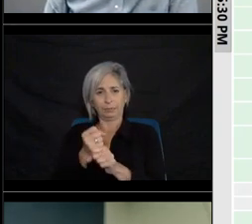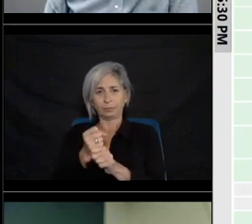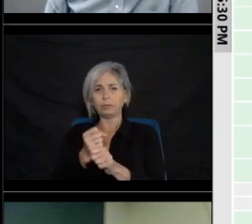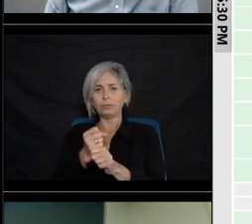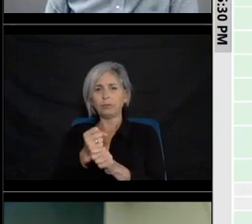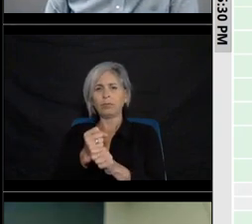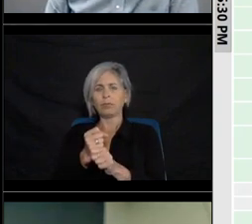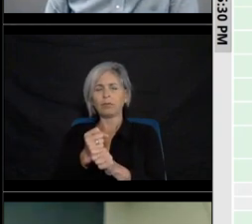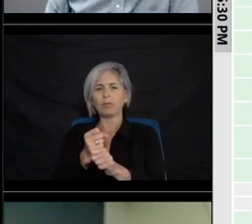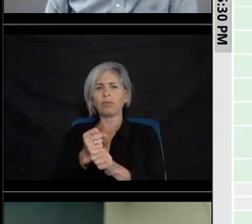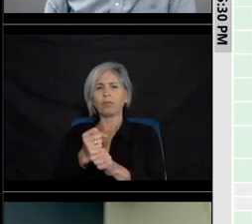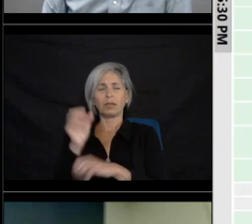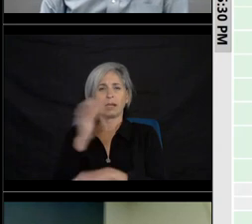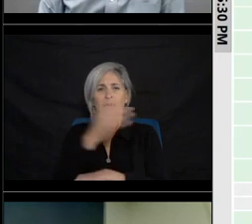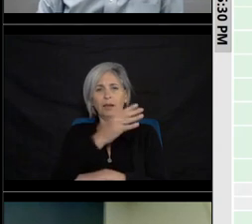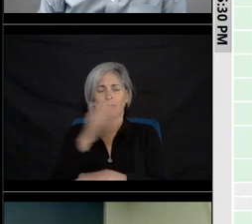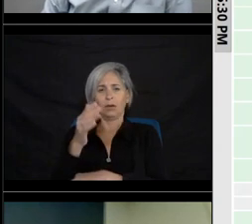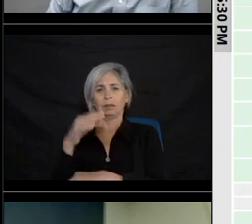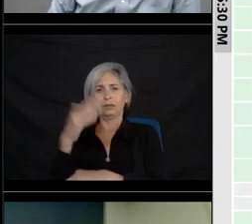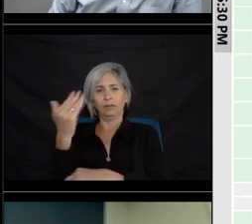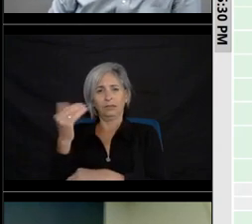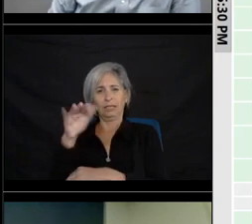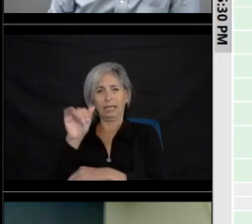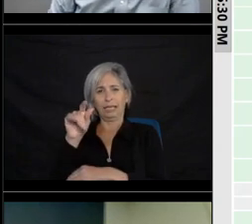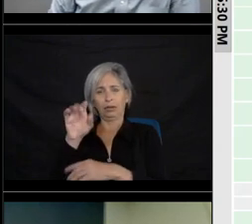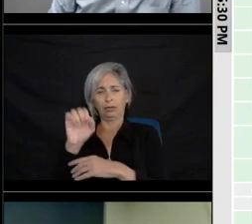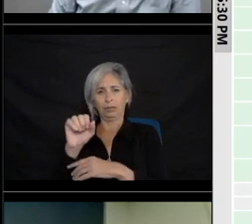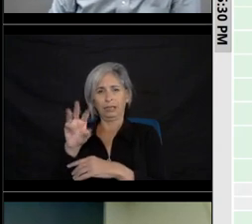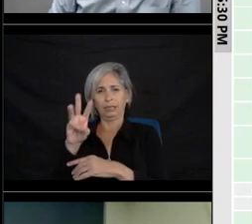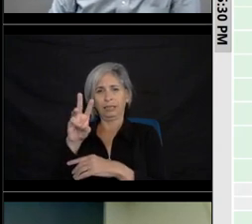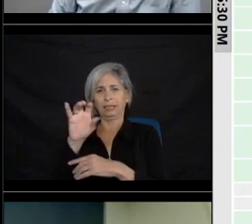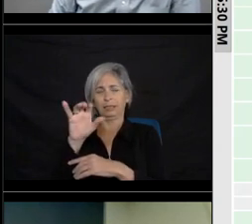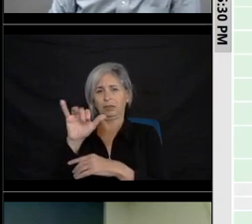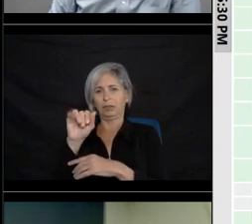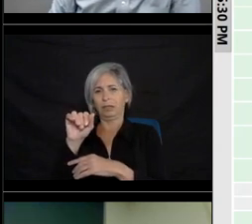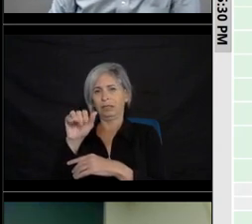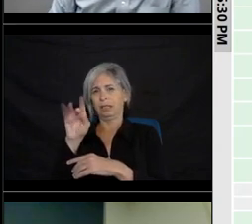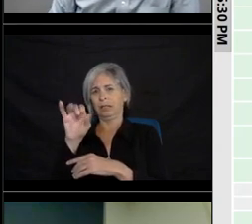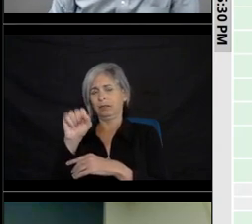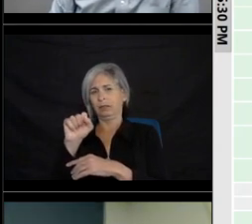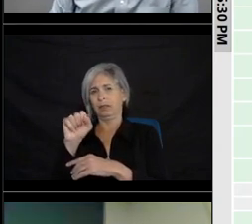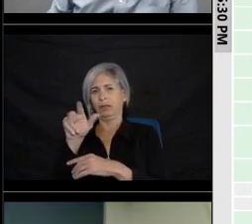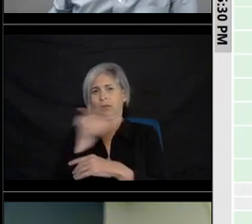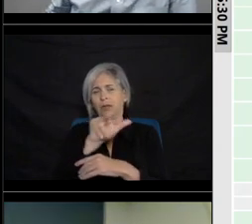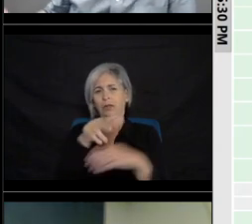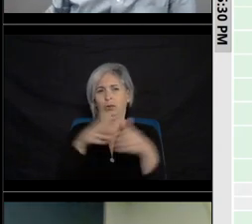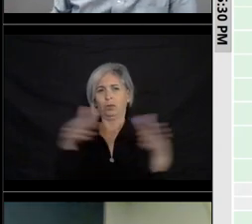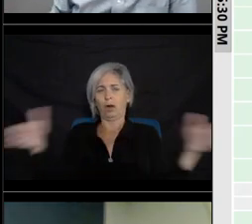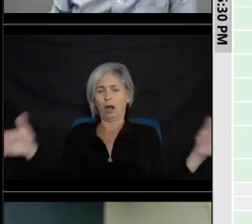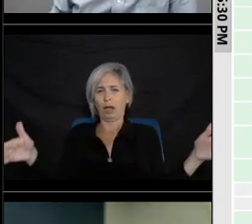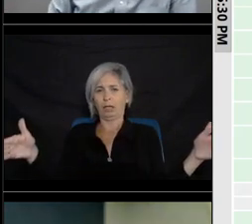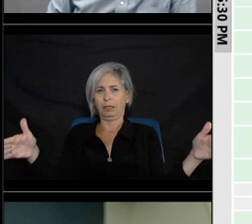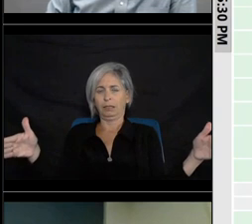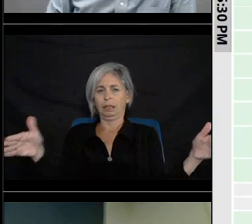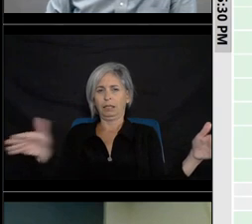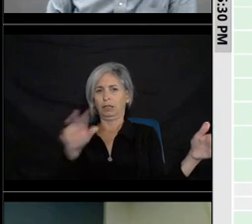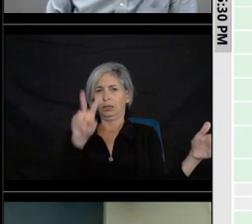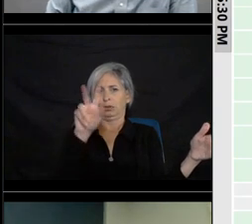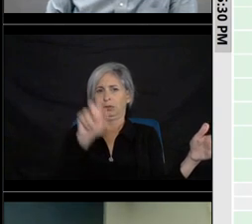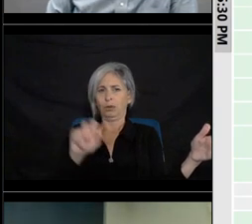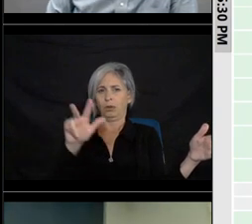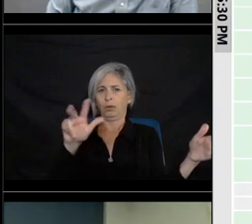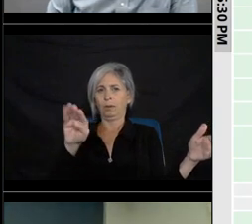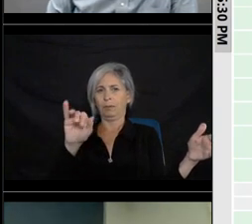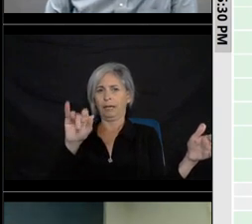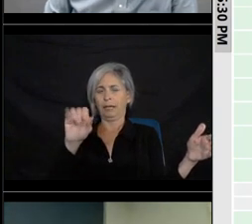Boulevard Forest is 14 acres. It's 600 yards north to south, 300 yards wide. It is 2.3